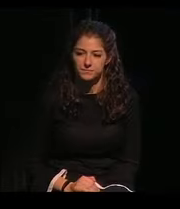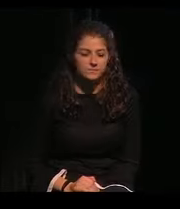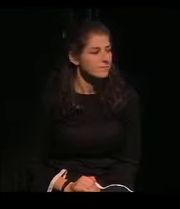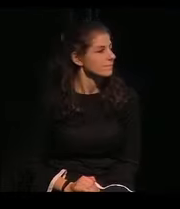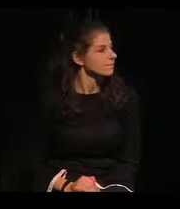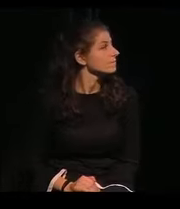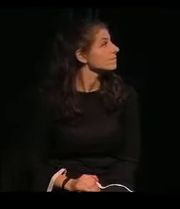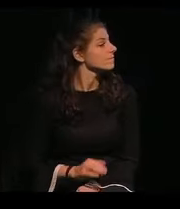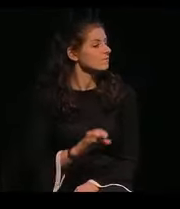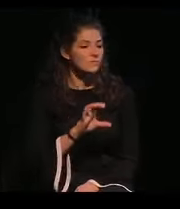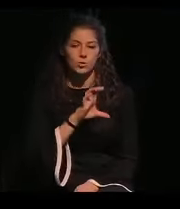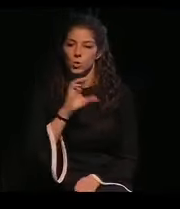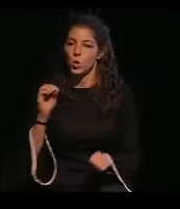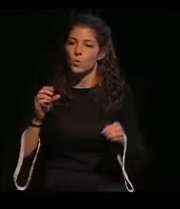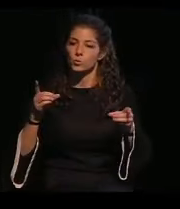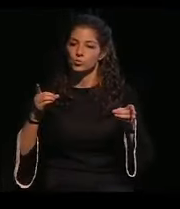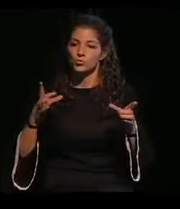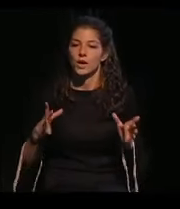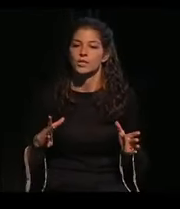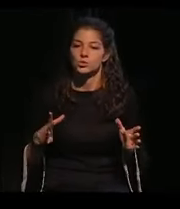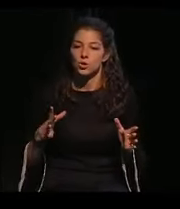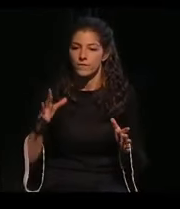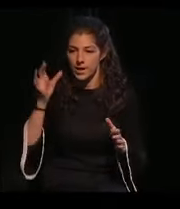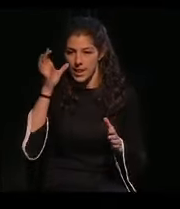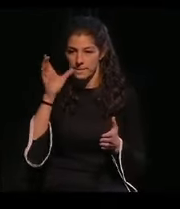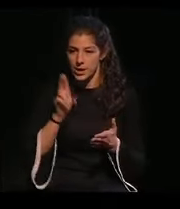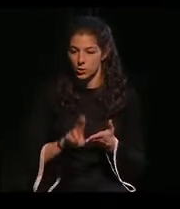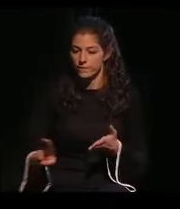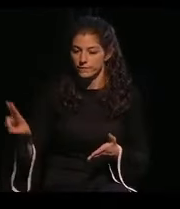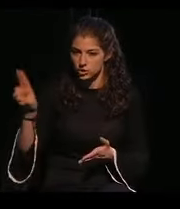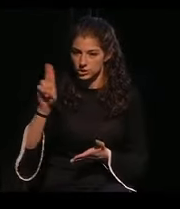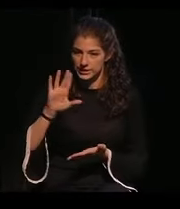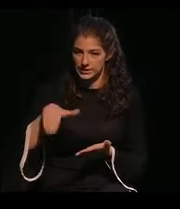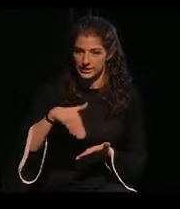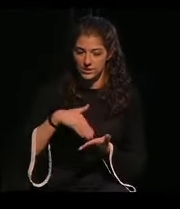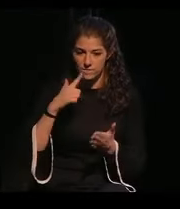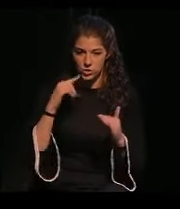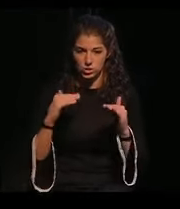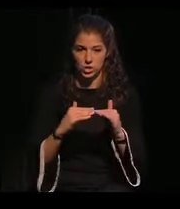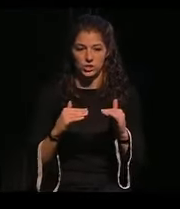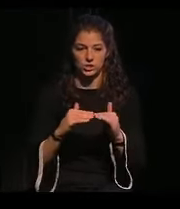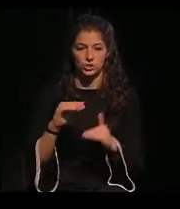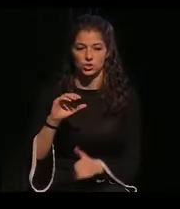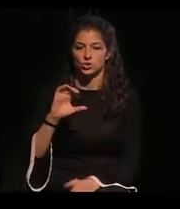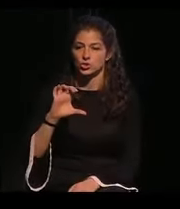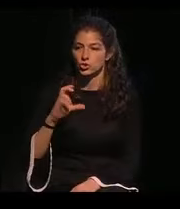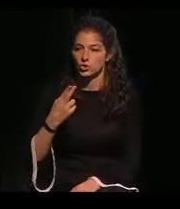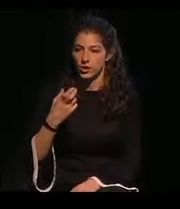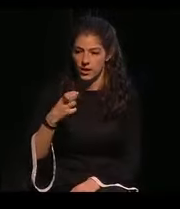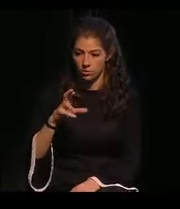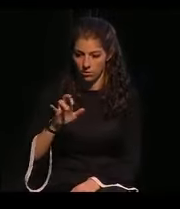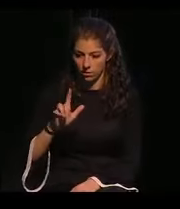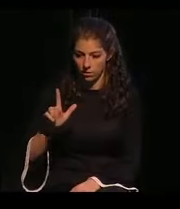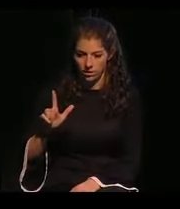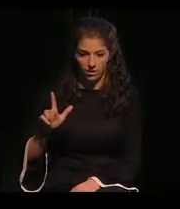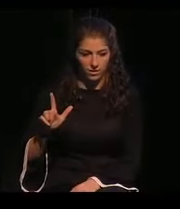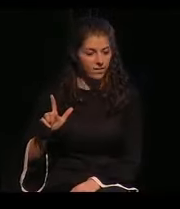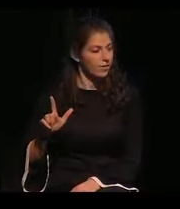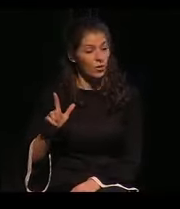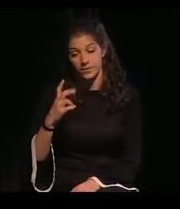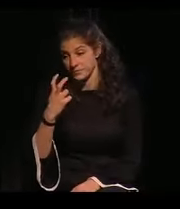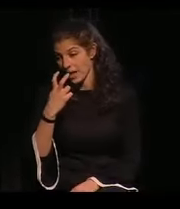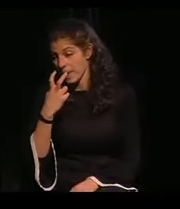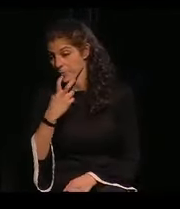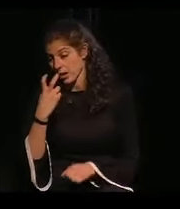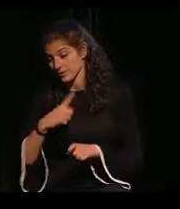The co-founder, the co-director of the Columbia University Center for Justice, Cheryl, or I would call Shiro. Yeah.